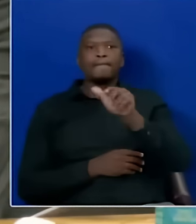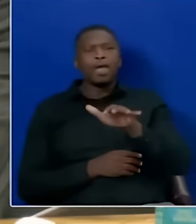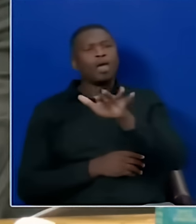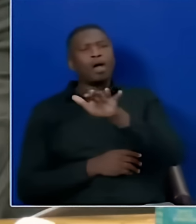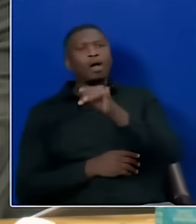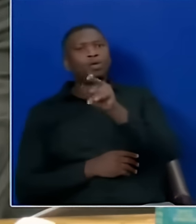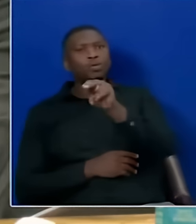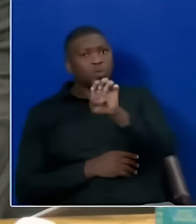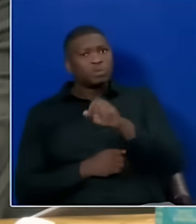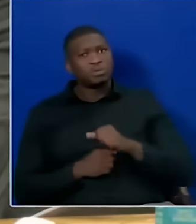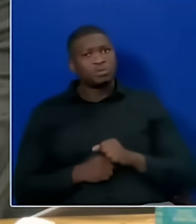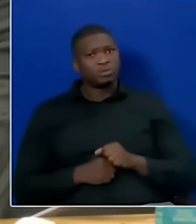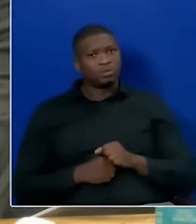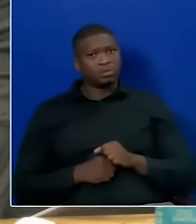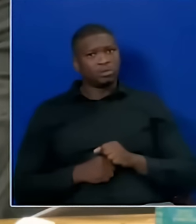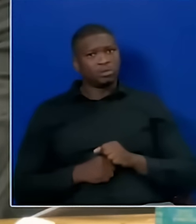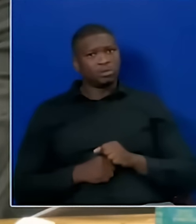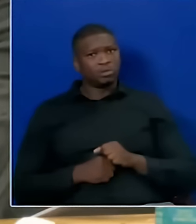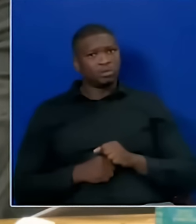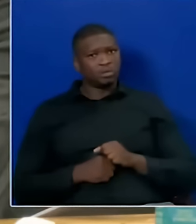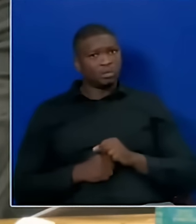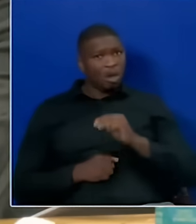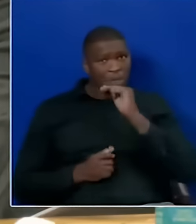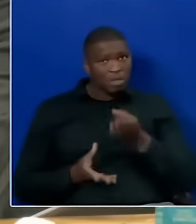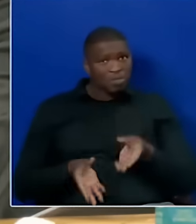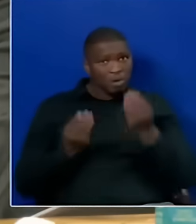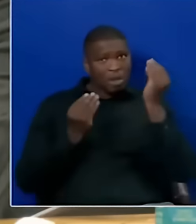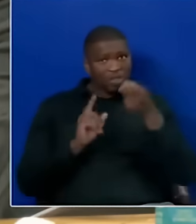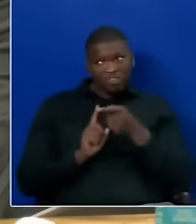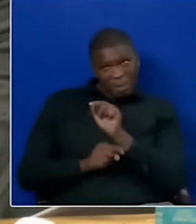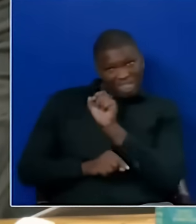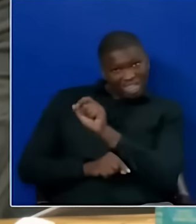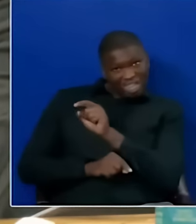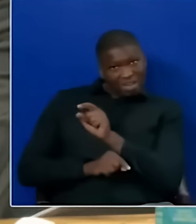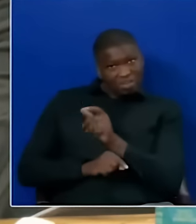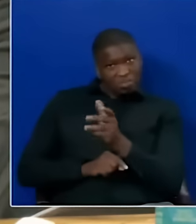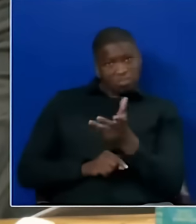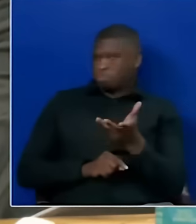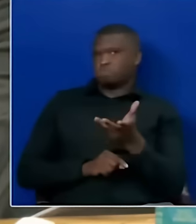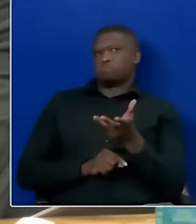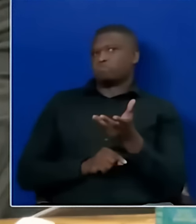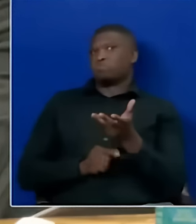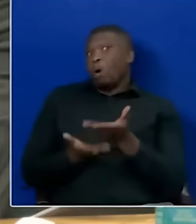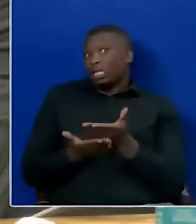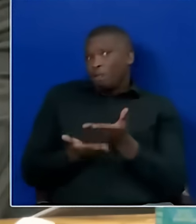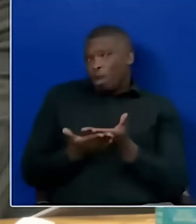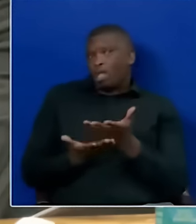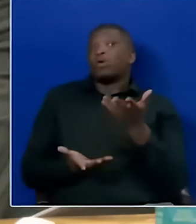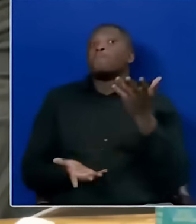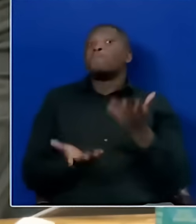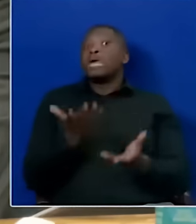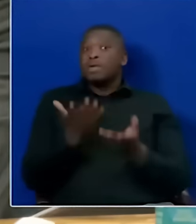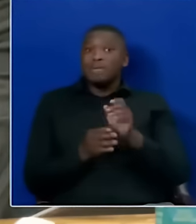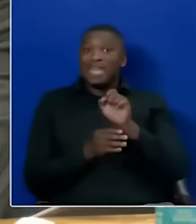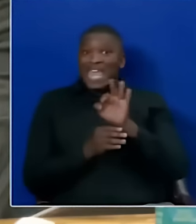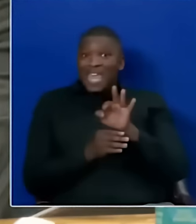He couldn't have got it from ABIS, but there is certainly a possibility that if organized crime networks had